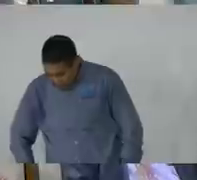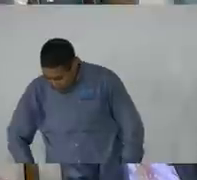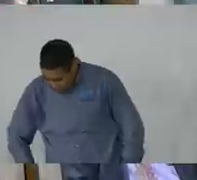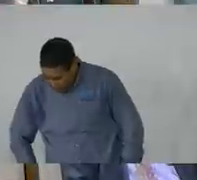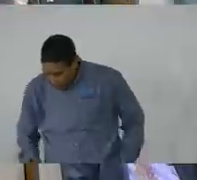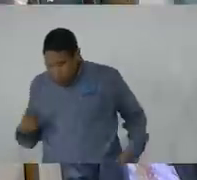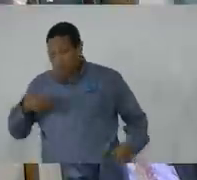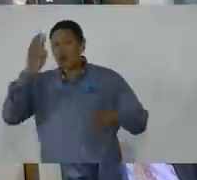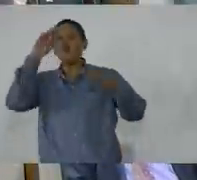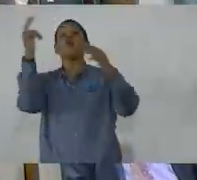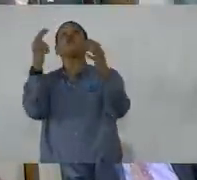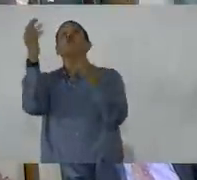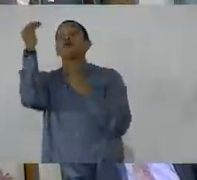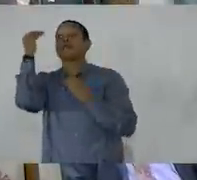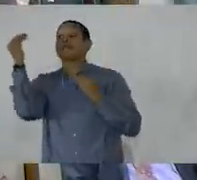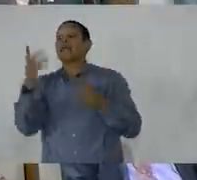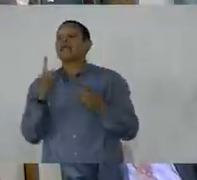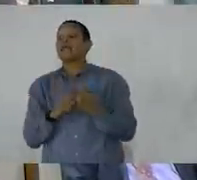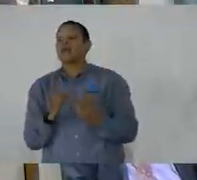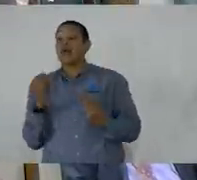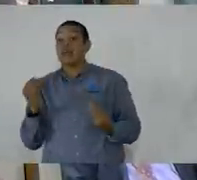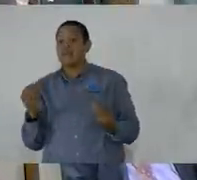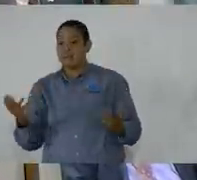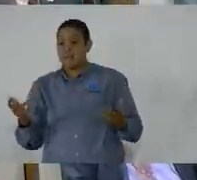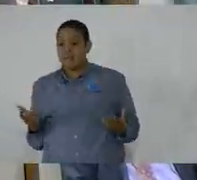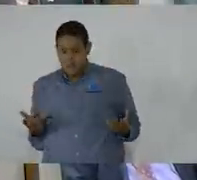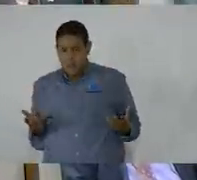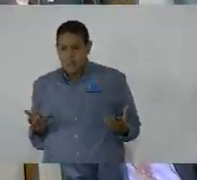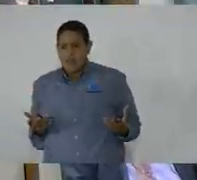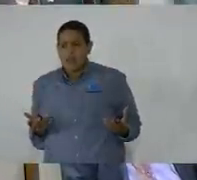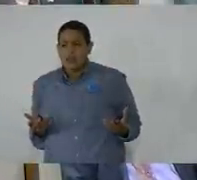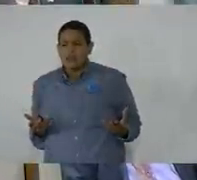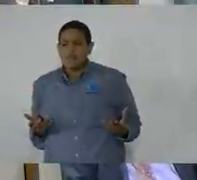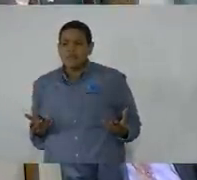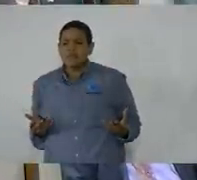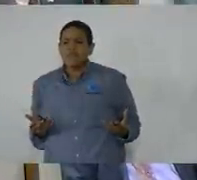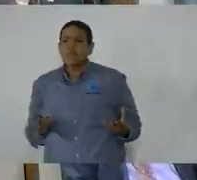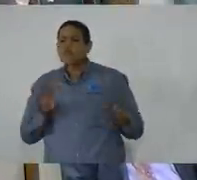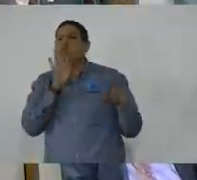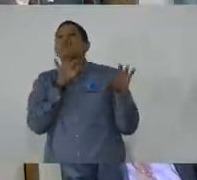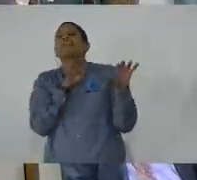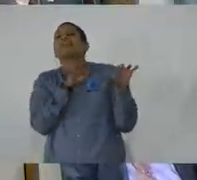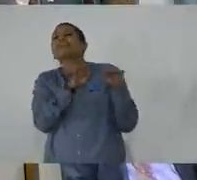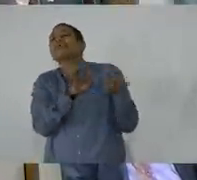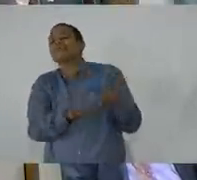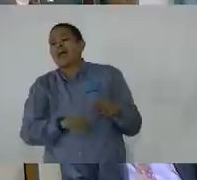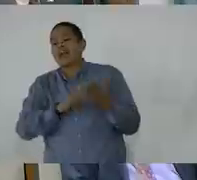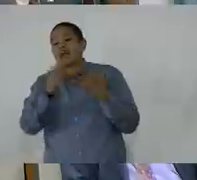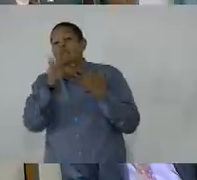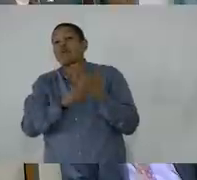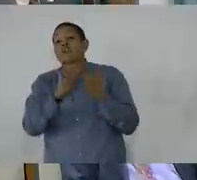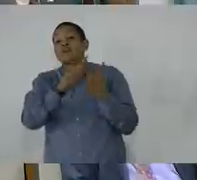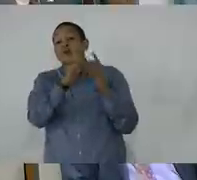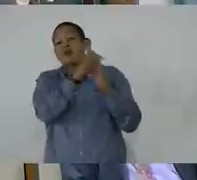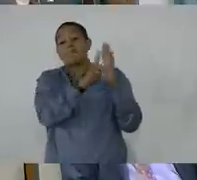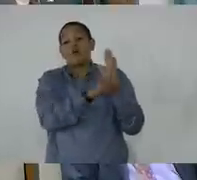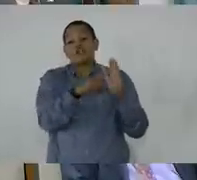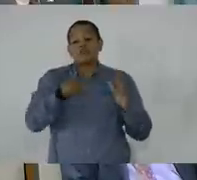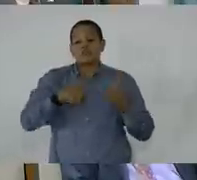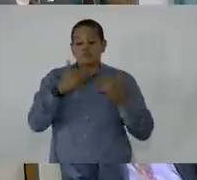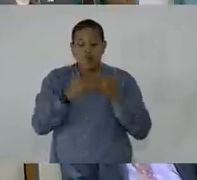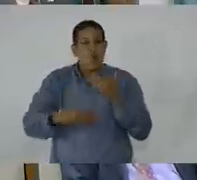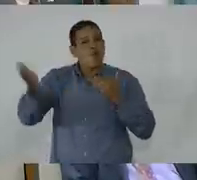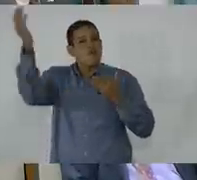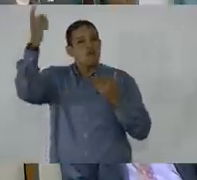We will utilize data and information to define the projects and policies as we go